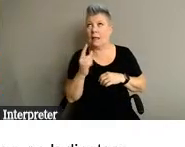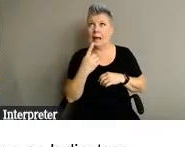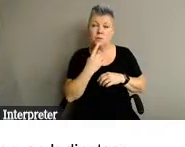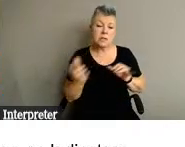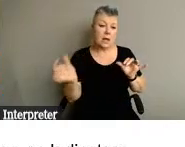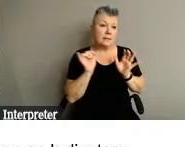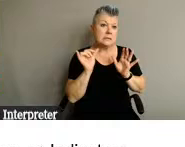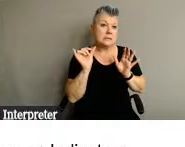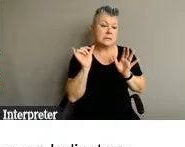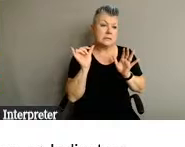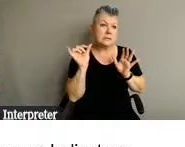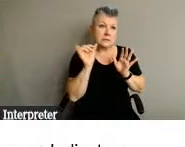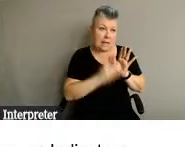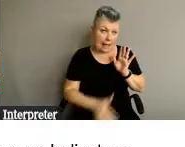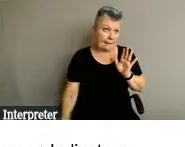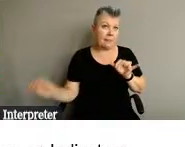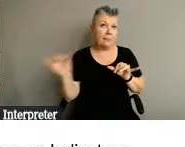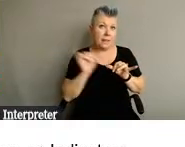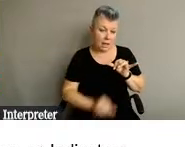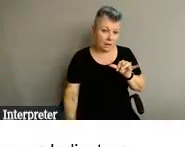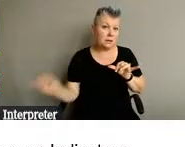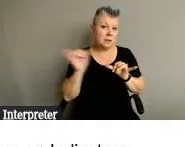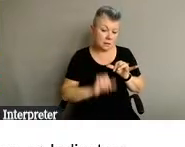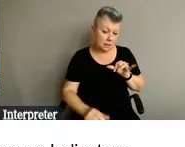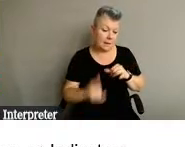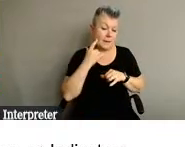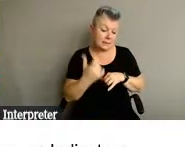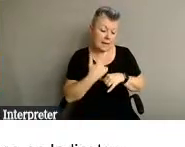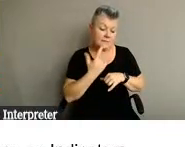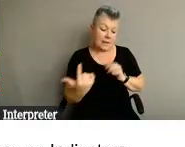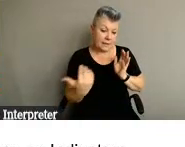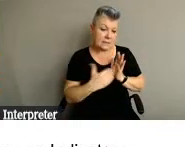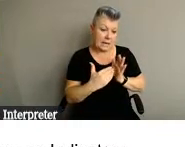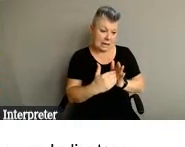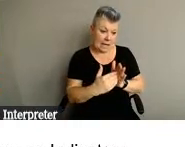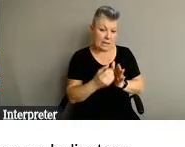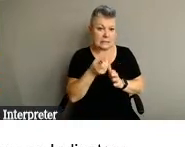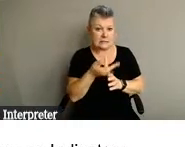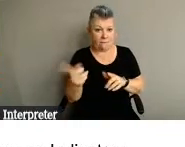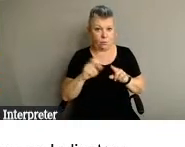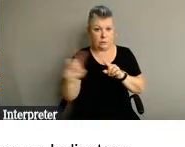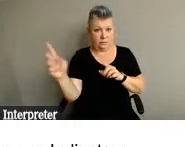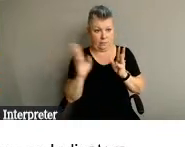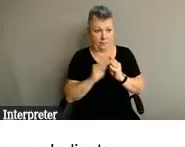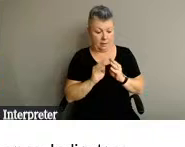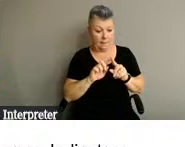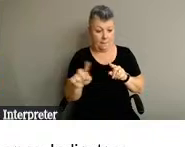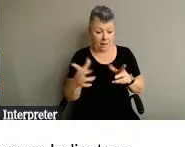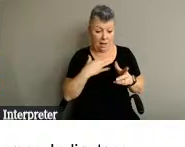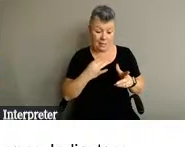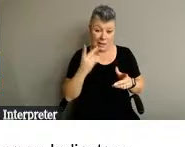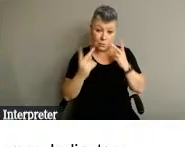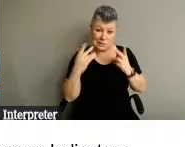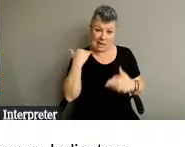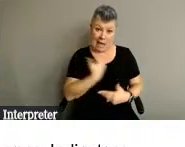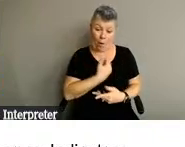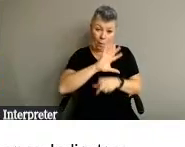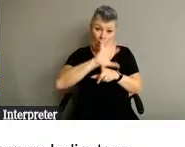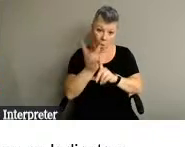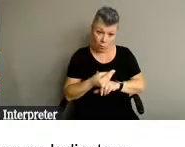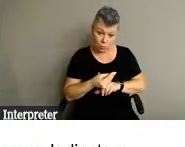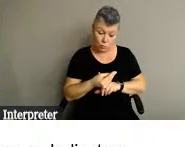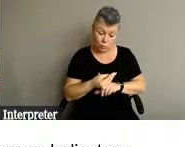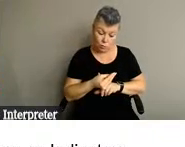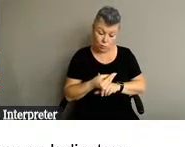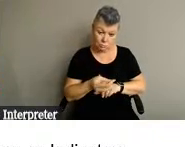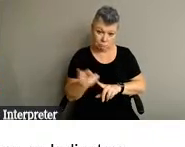record, because I've said this a couple times at different meetings. I'd like to see not only our culture looked